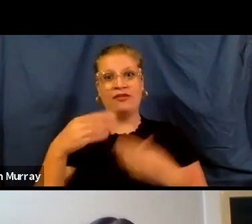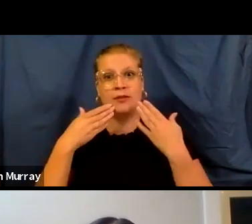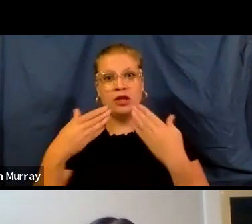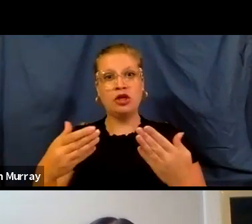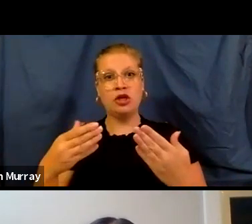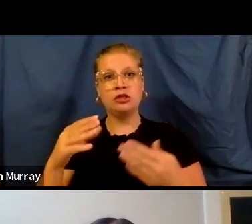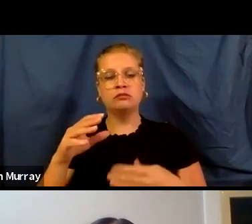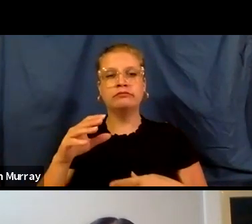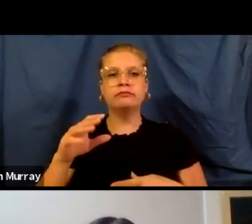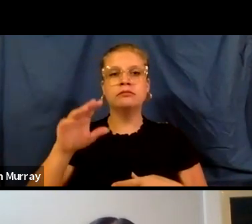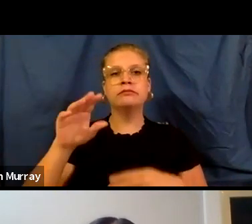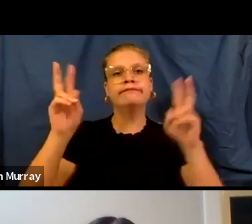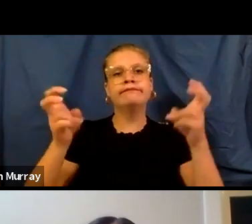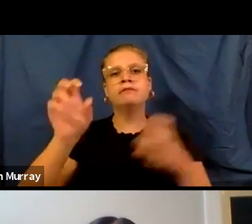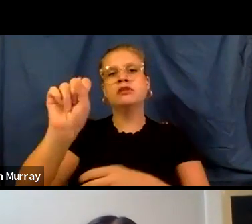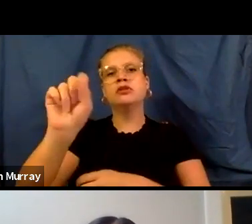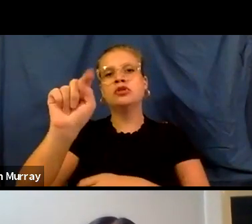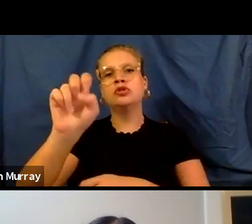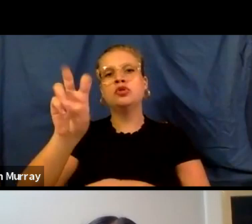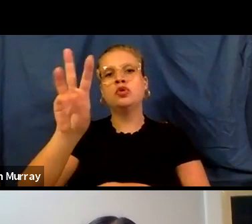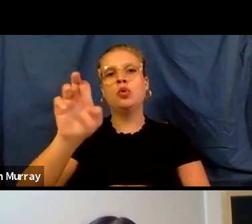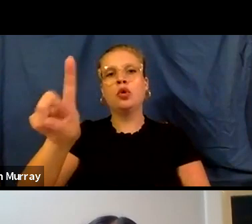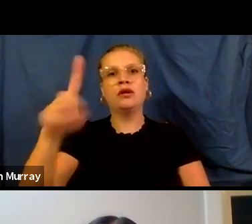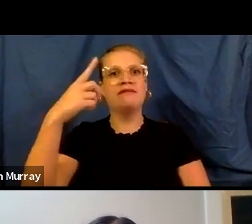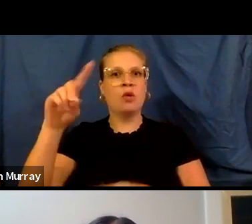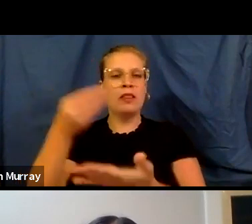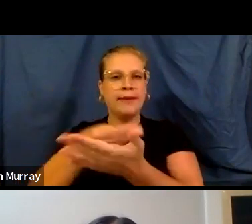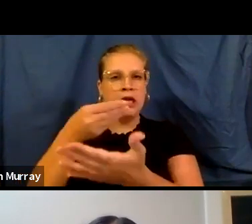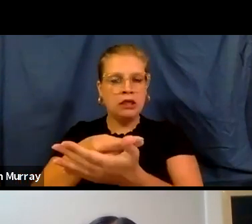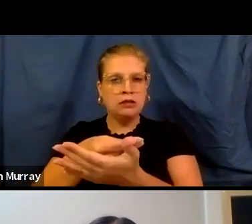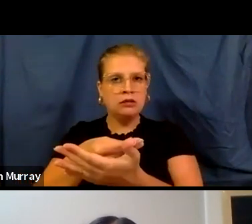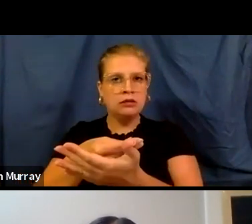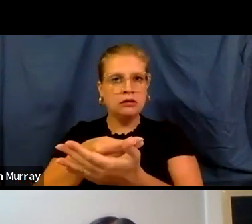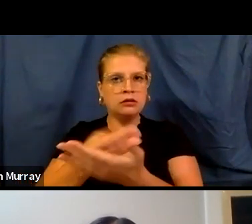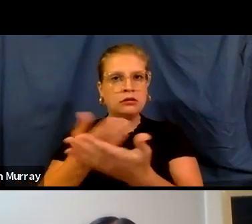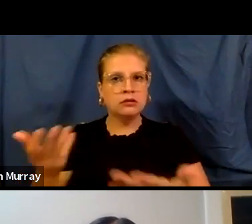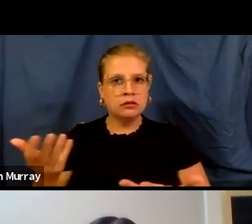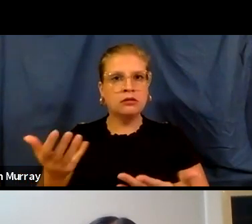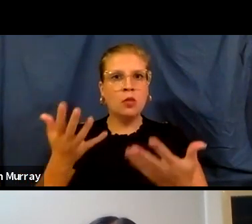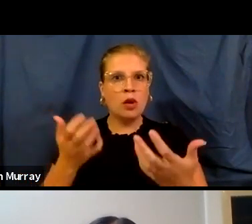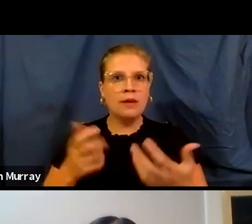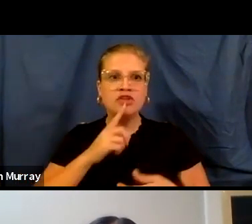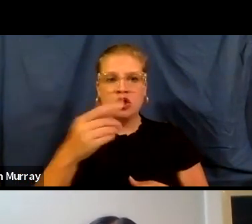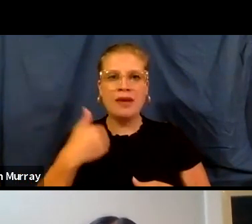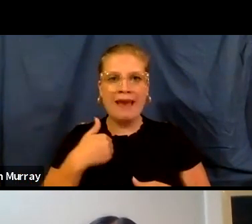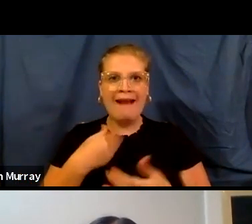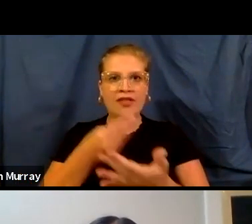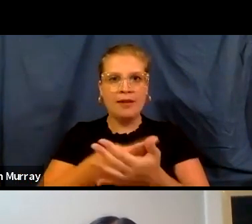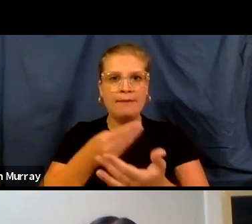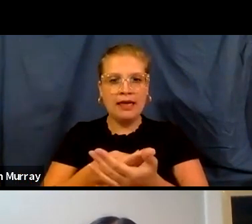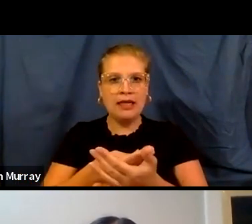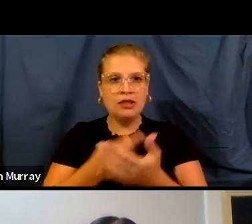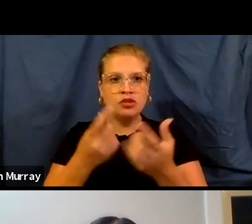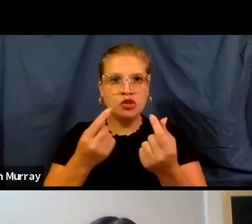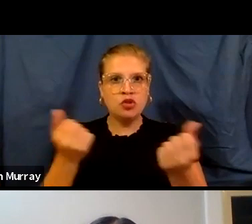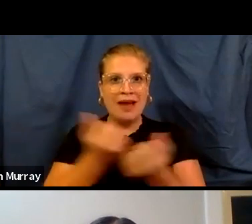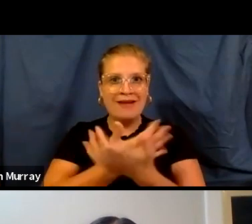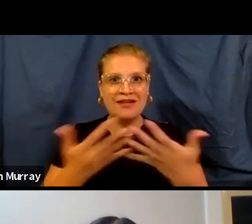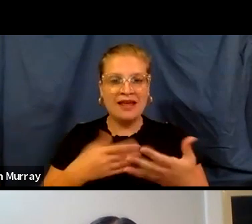of the money. And it's not that we want to be harsh on people. It's just that we want to make sure that we have the money to do all the things we told people we were going to